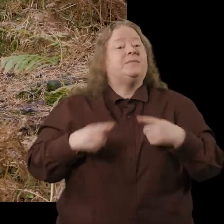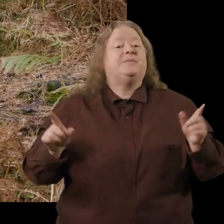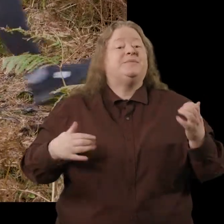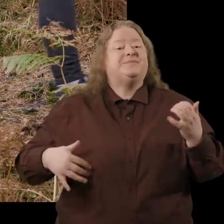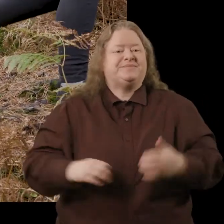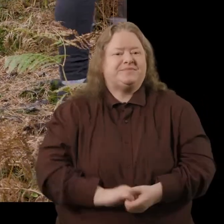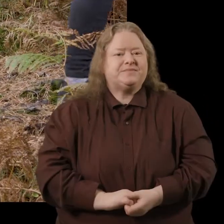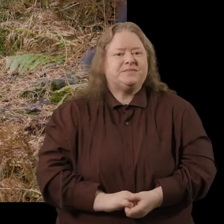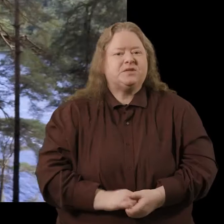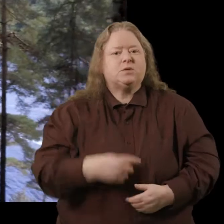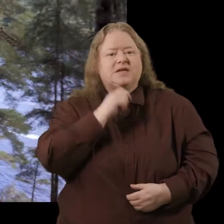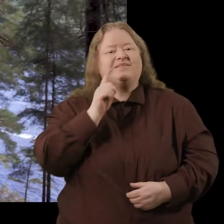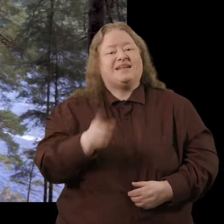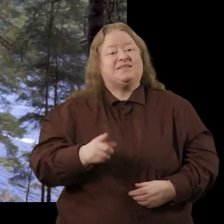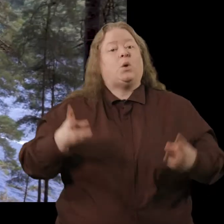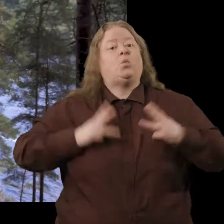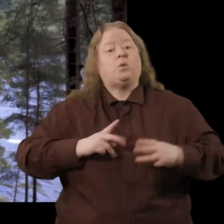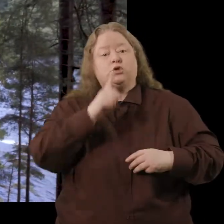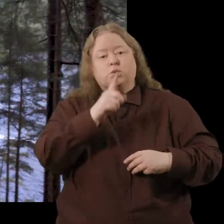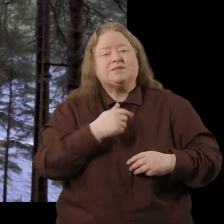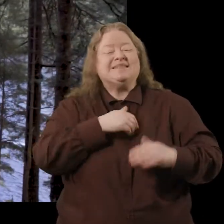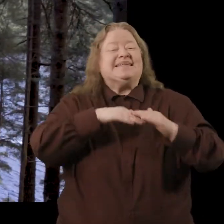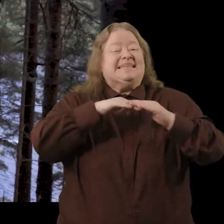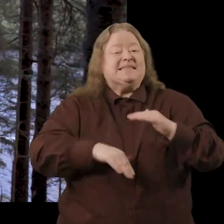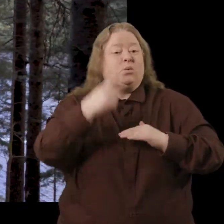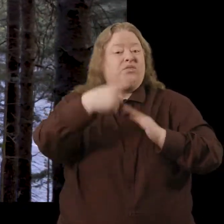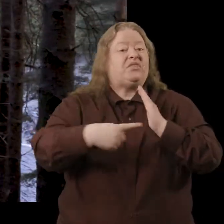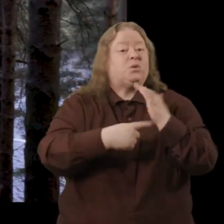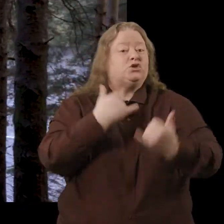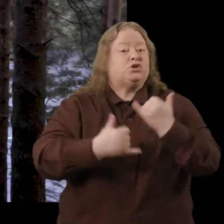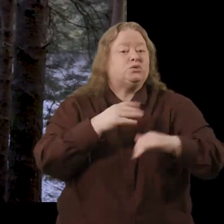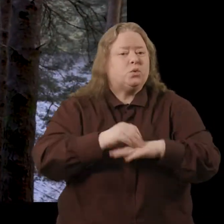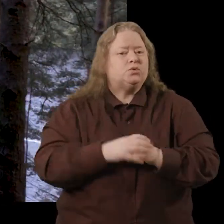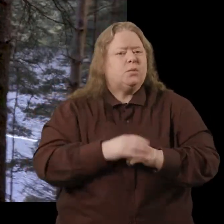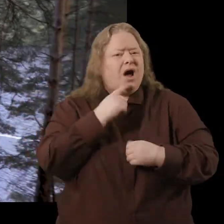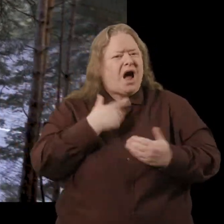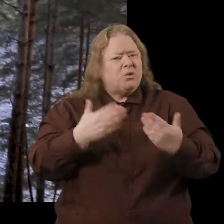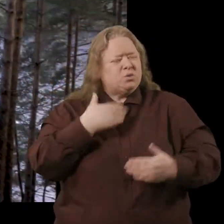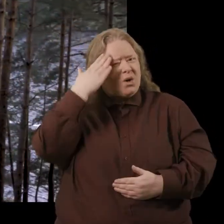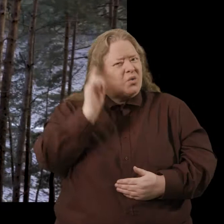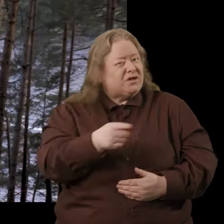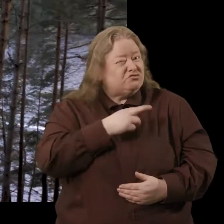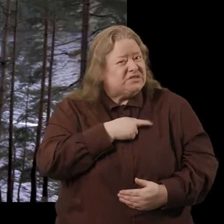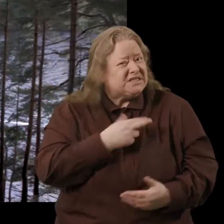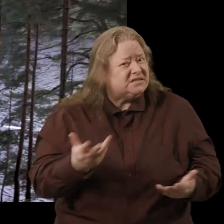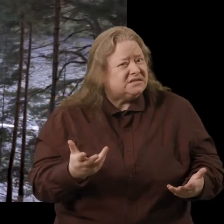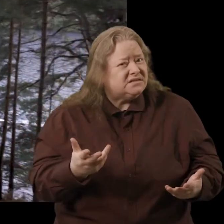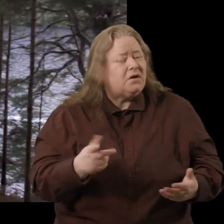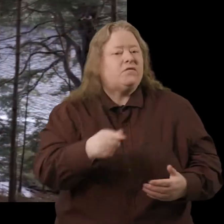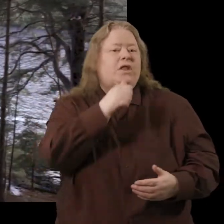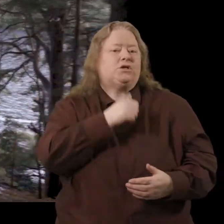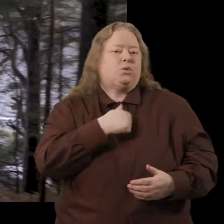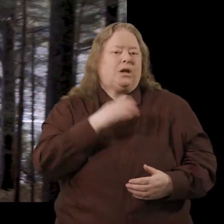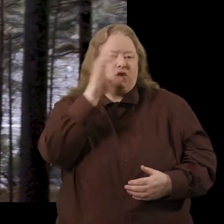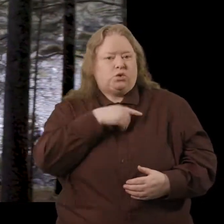So we say that this woman's shoe is at least 1,000 years old. But how do we really know that? For the answer,